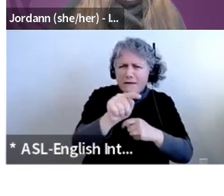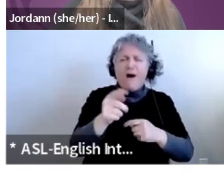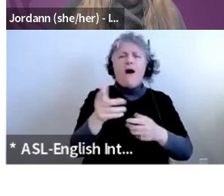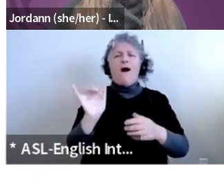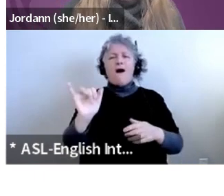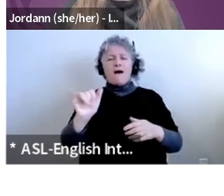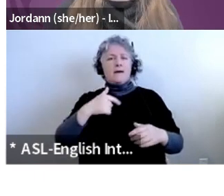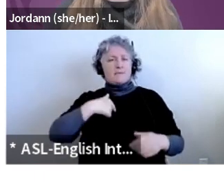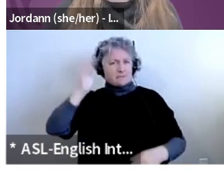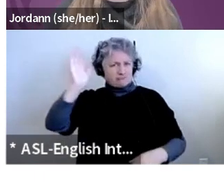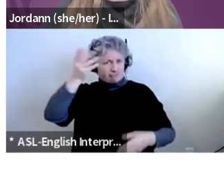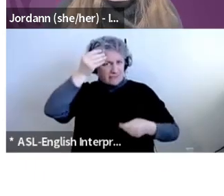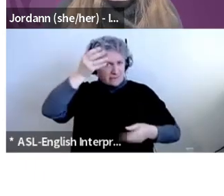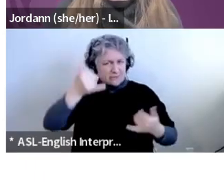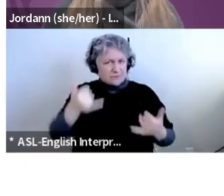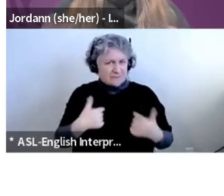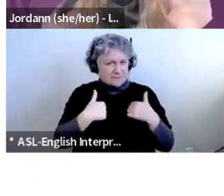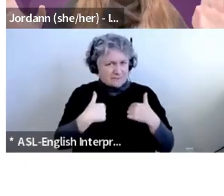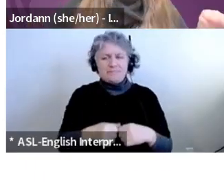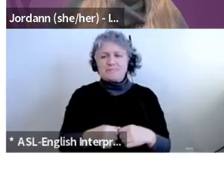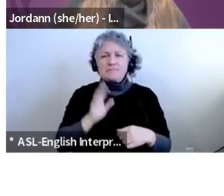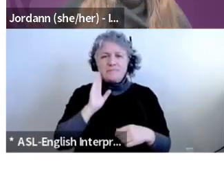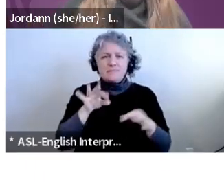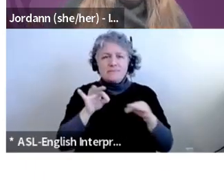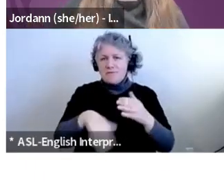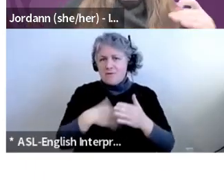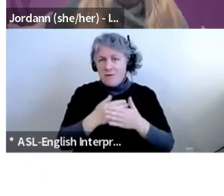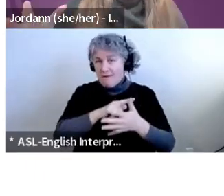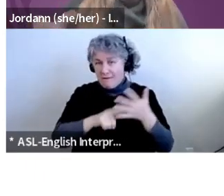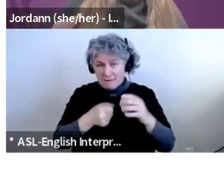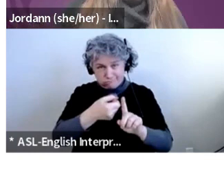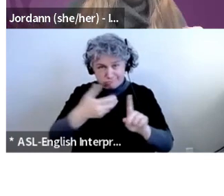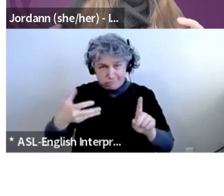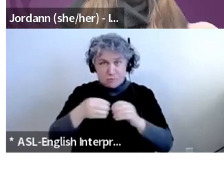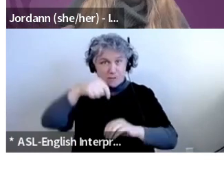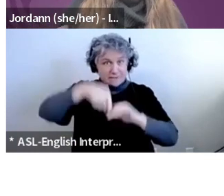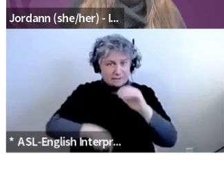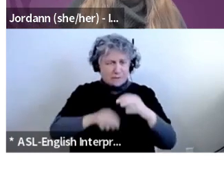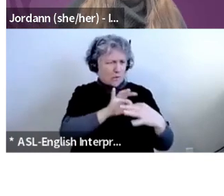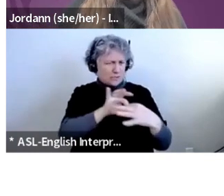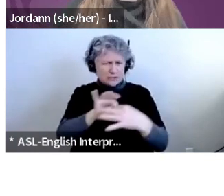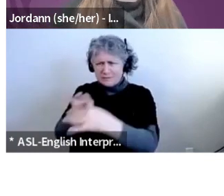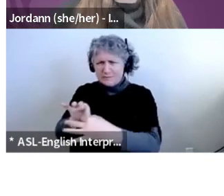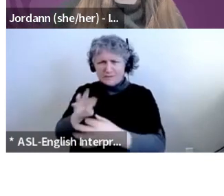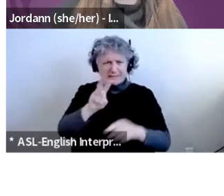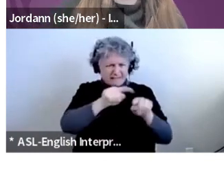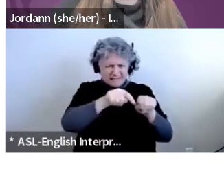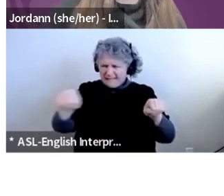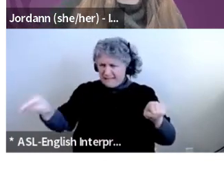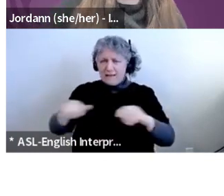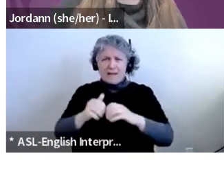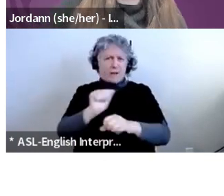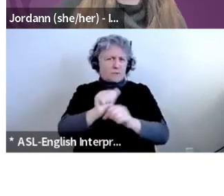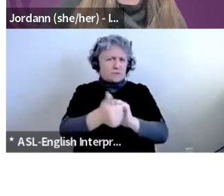I'll be delivering the content today. And we'll explain all of this in more detail in our relationship and how we all work together in a couple slides.